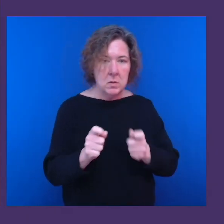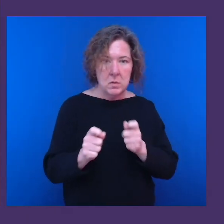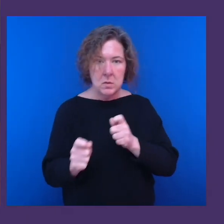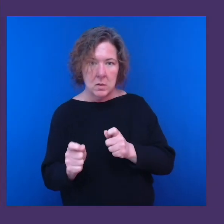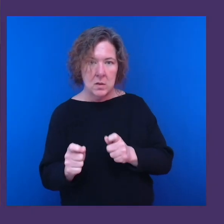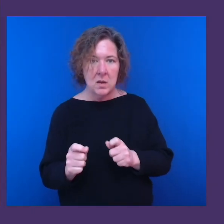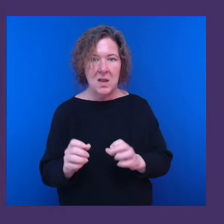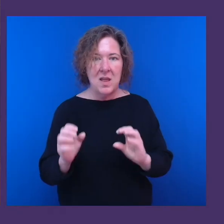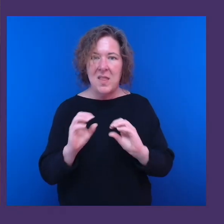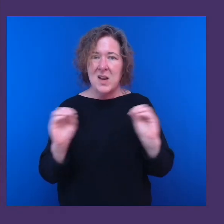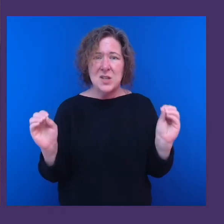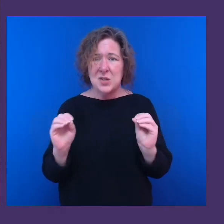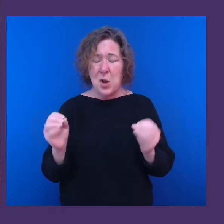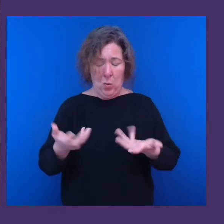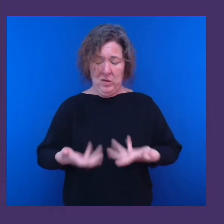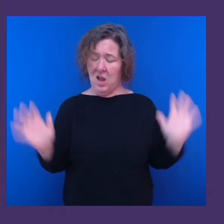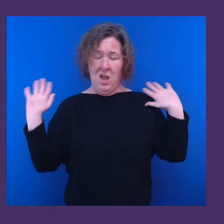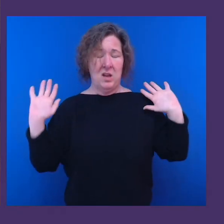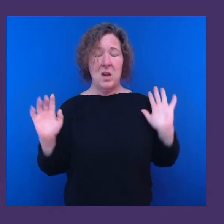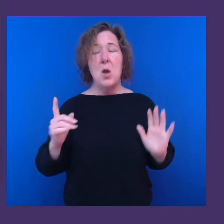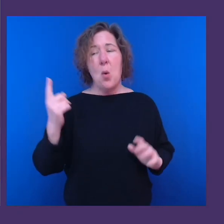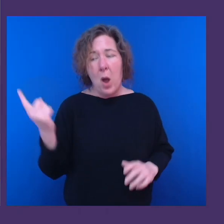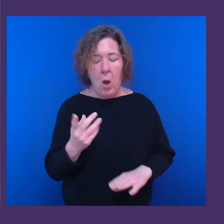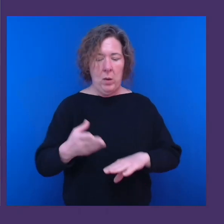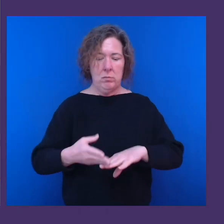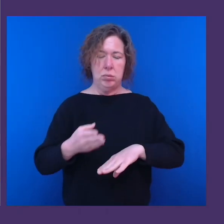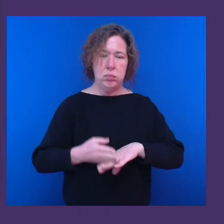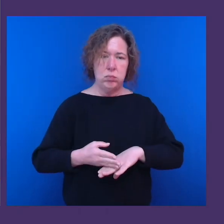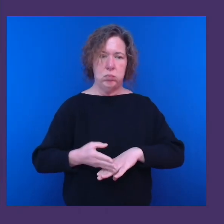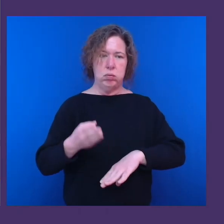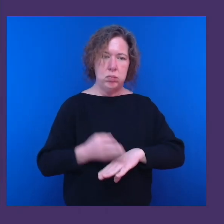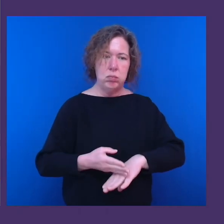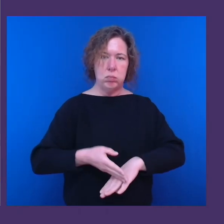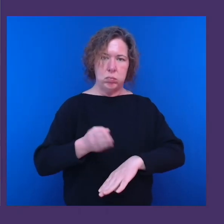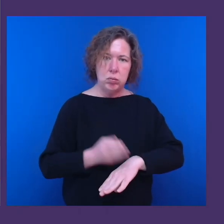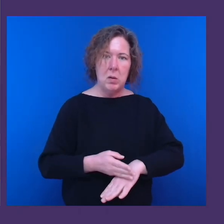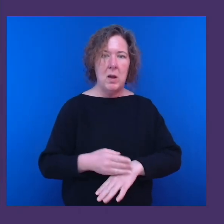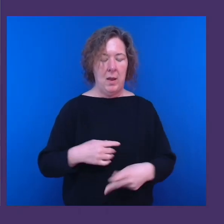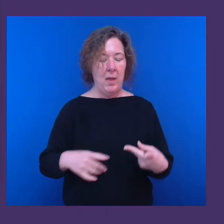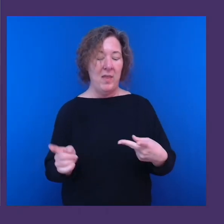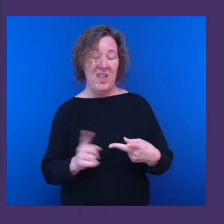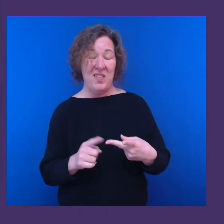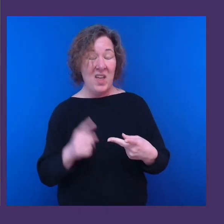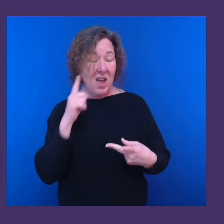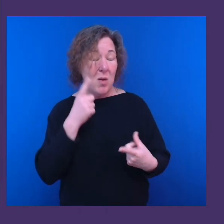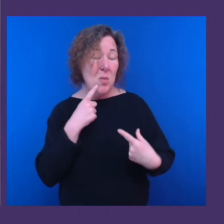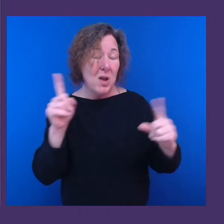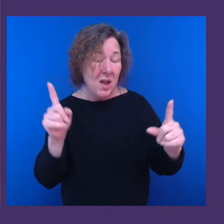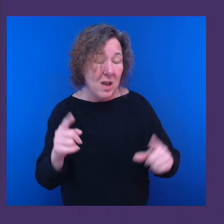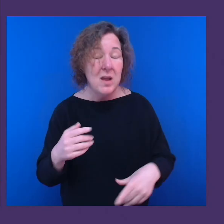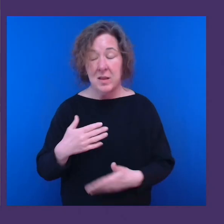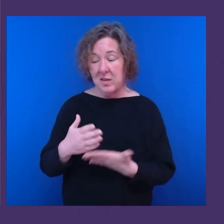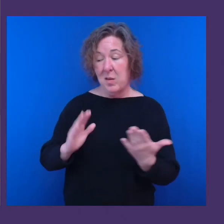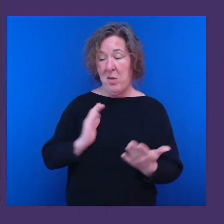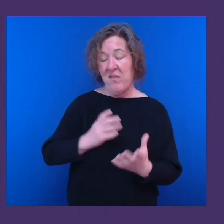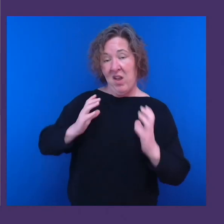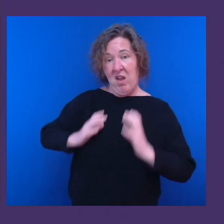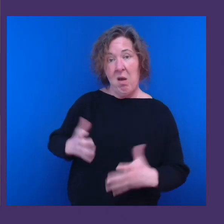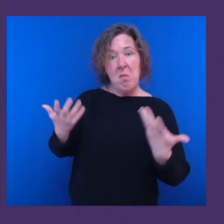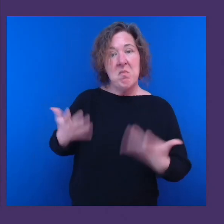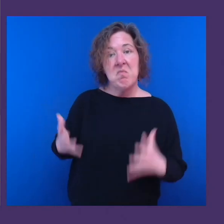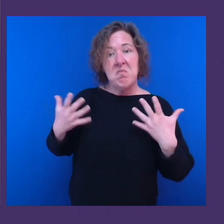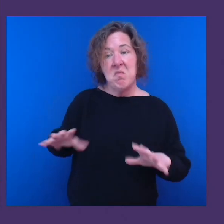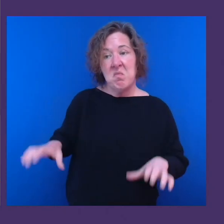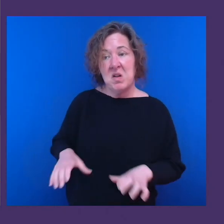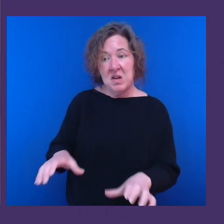state. You are always going to keep improving your products. The second one that I think has worked really well, and we have some of our customers who've done this, which is they